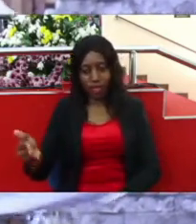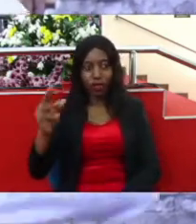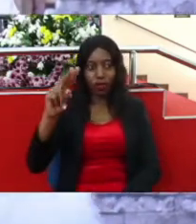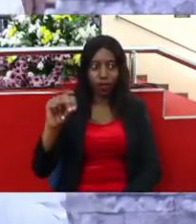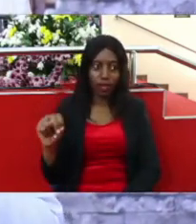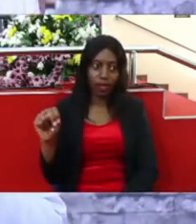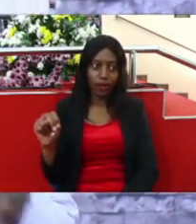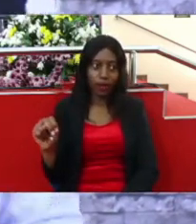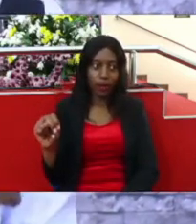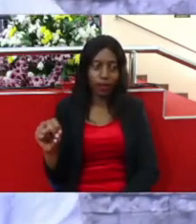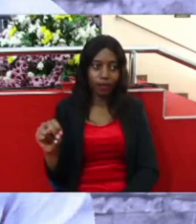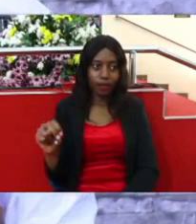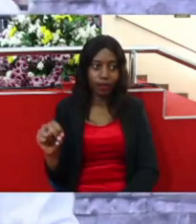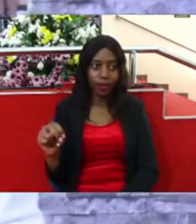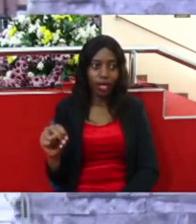him there is a nature of